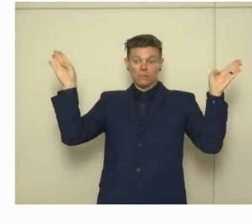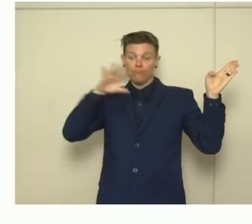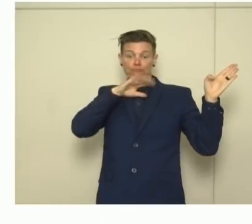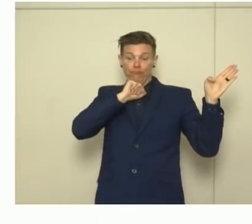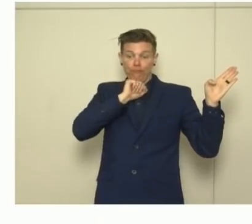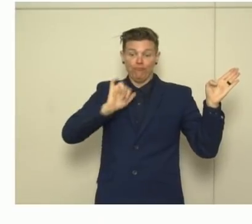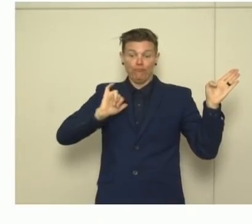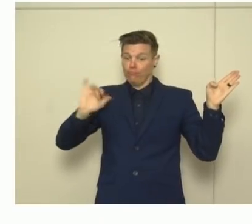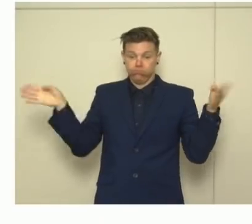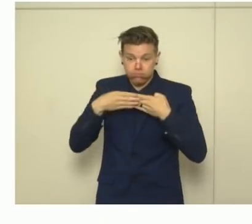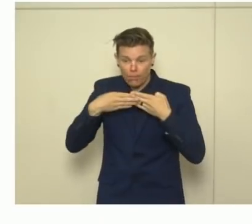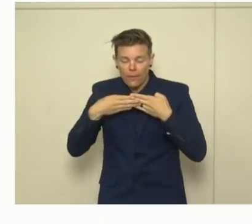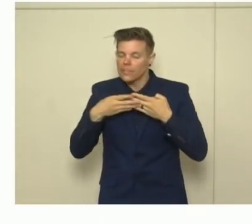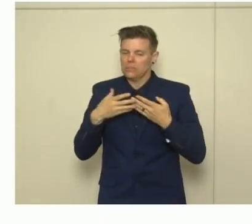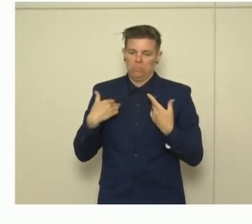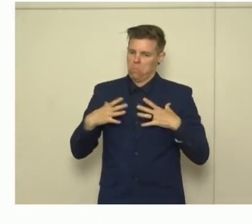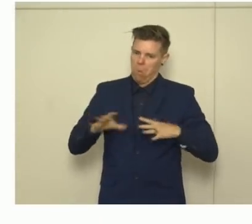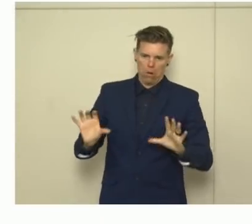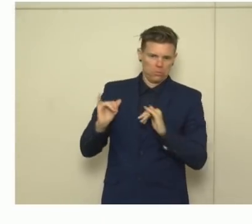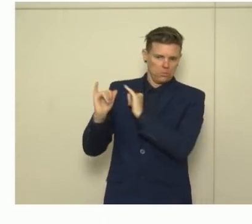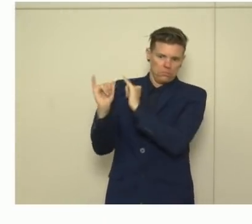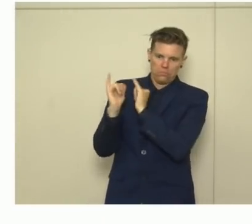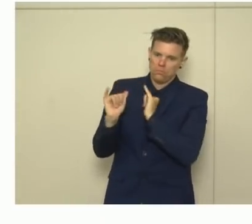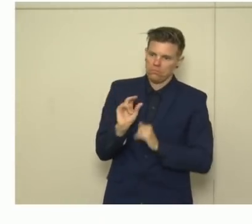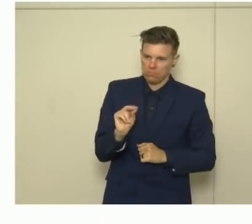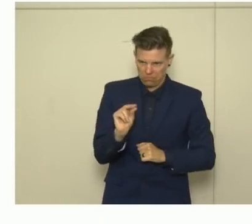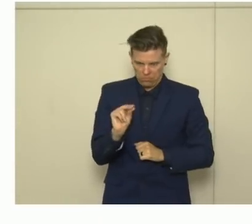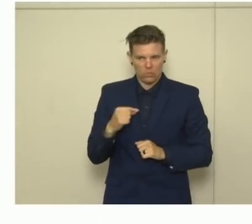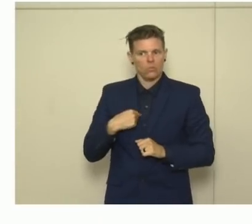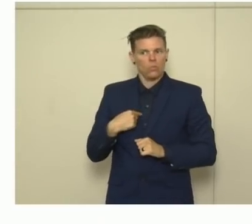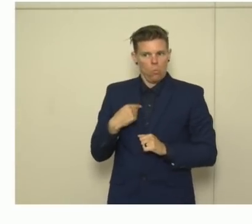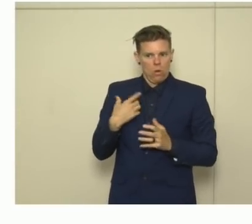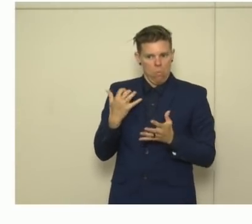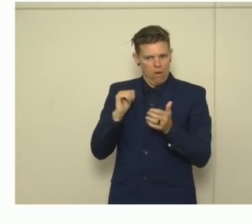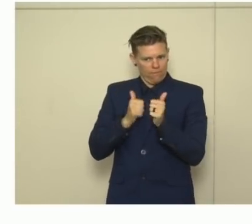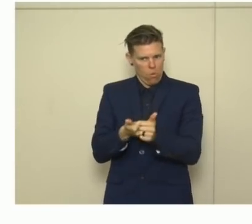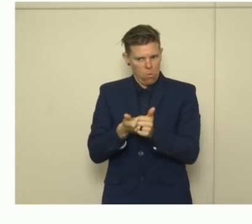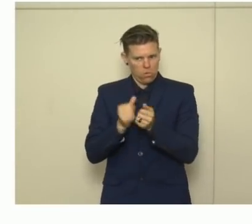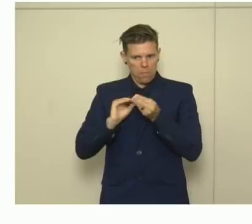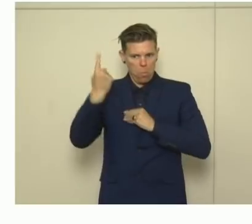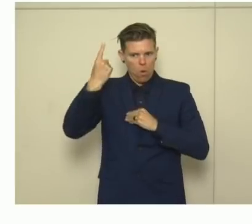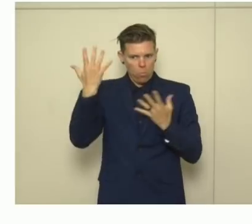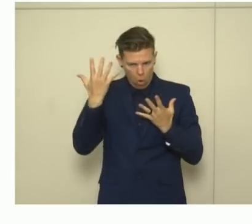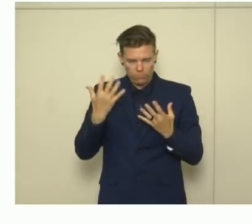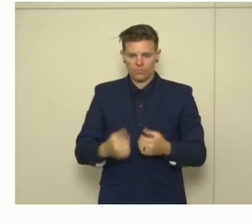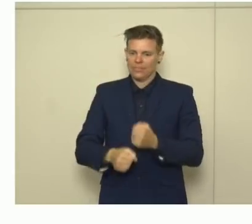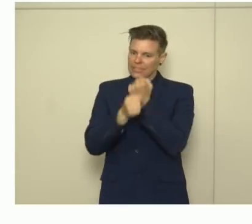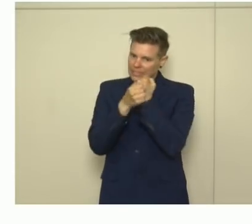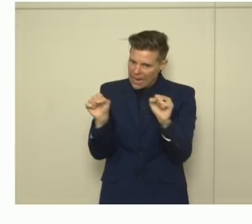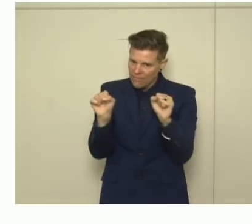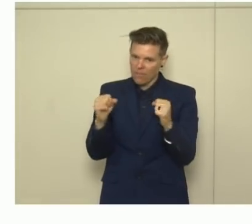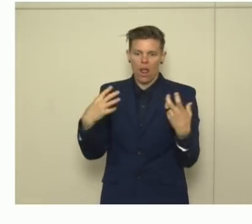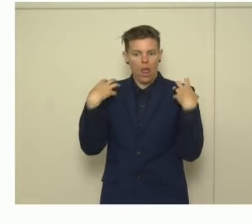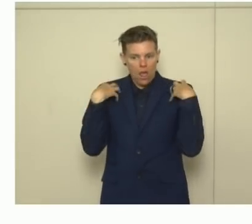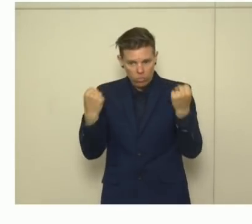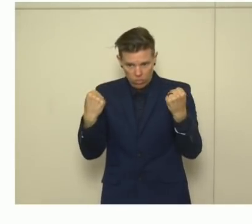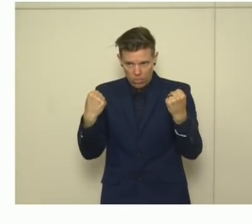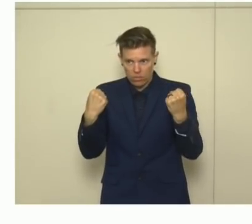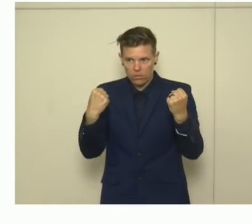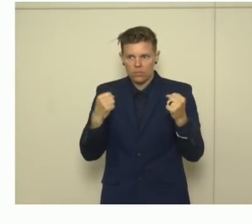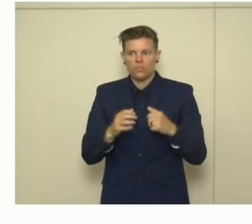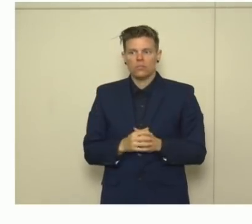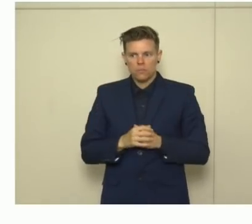precaution that we can to stick to that first principle of keeping people healthy and safe and to maximize the amount of in-person learning that we